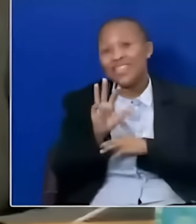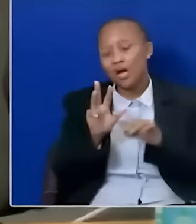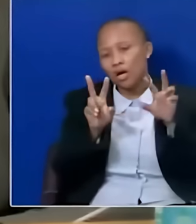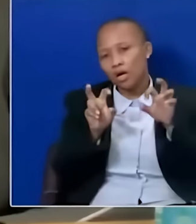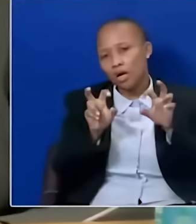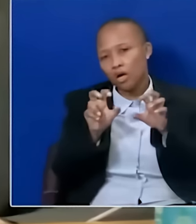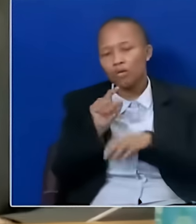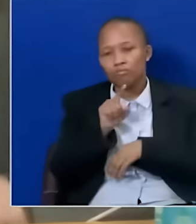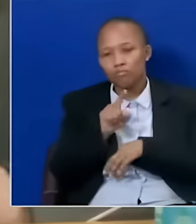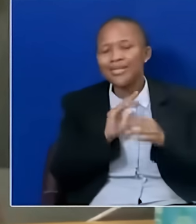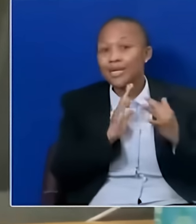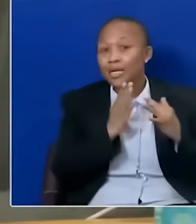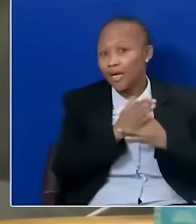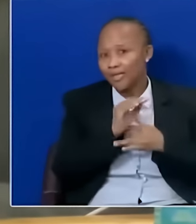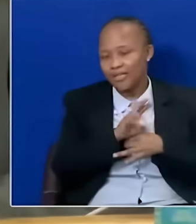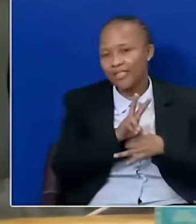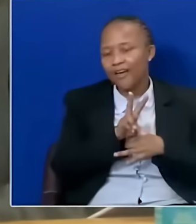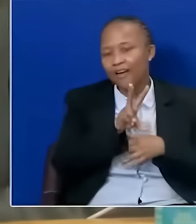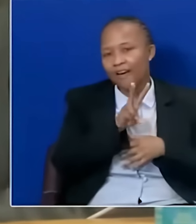And can you